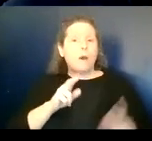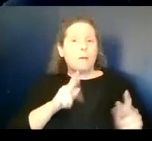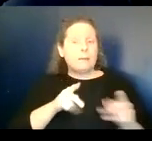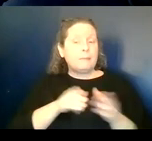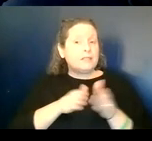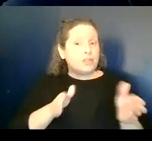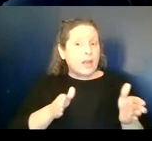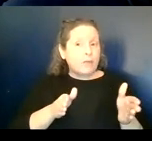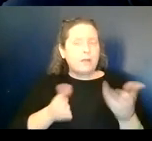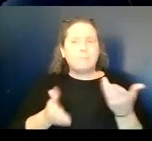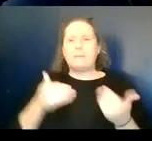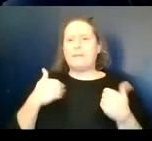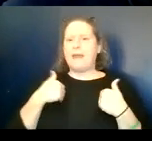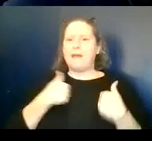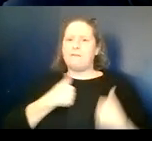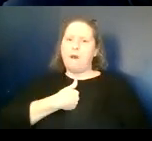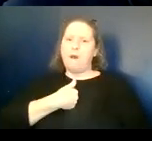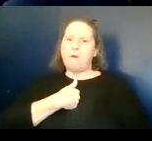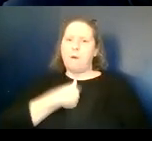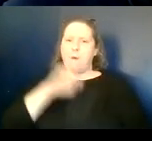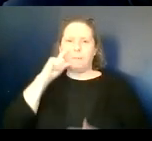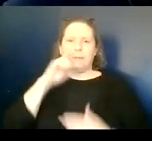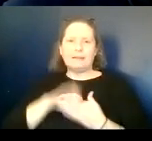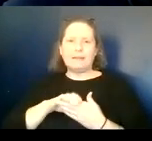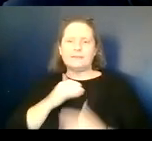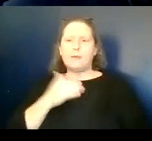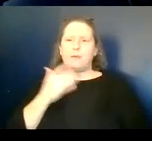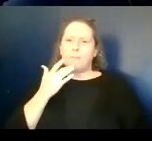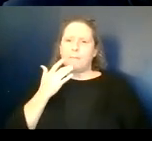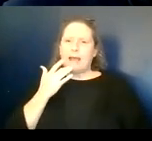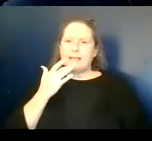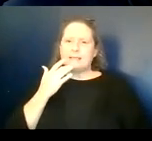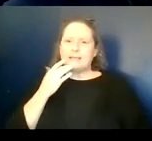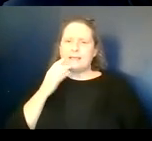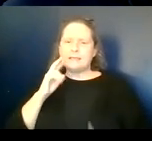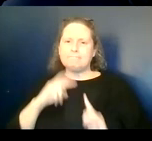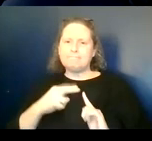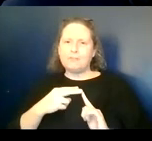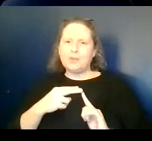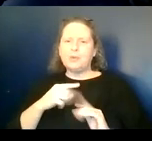have our own beliefs and biases on sexuality and